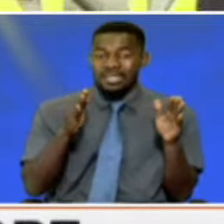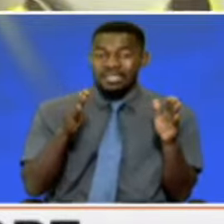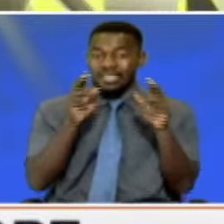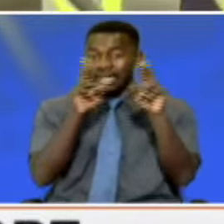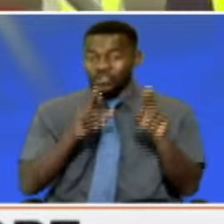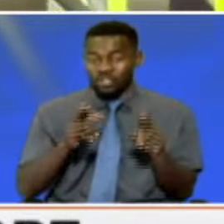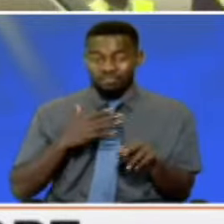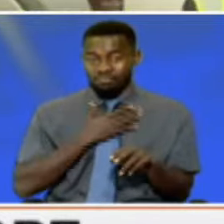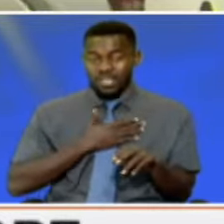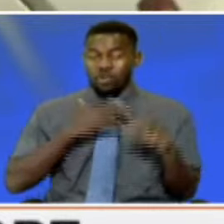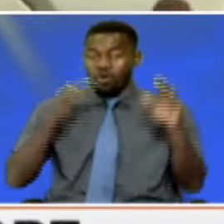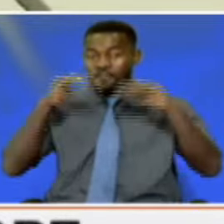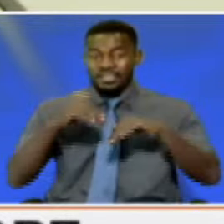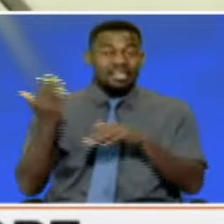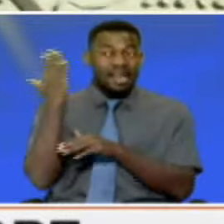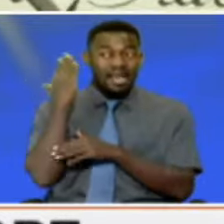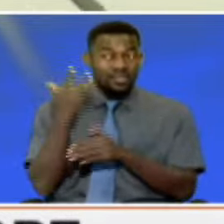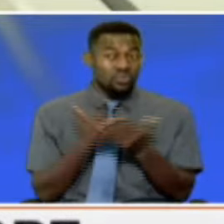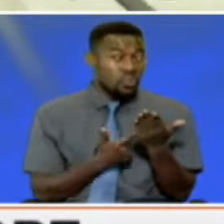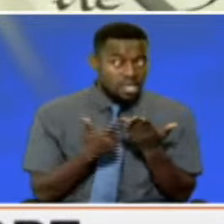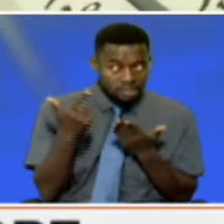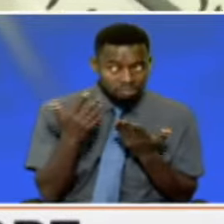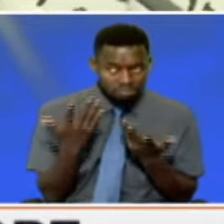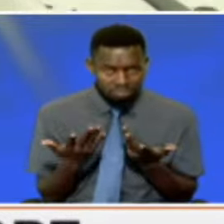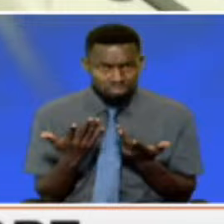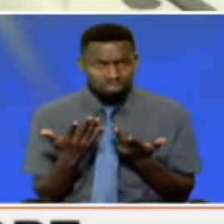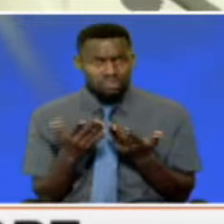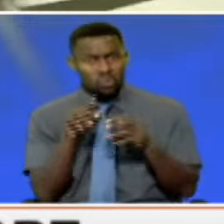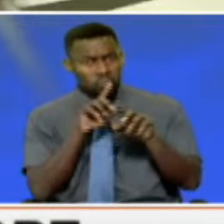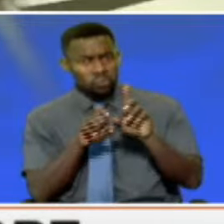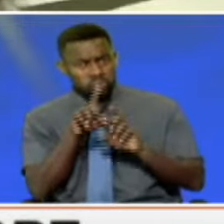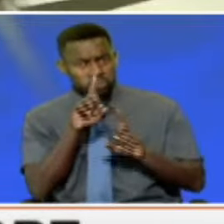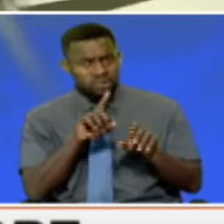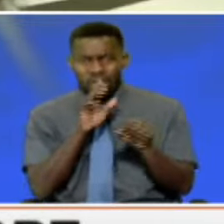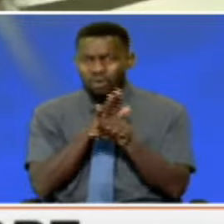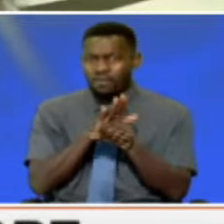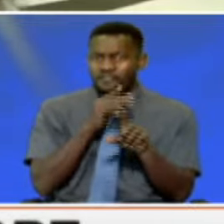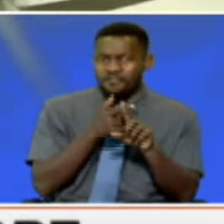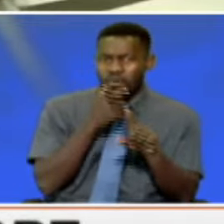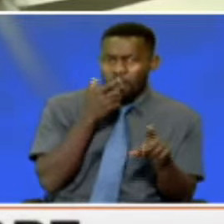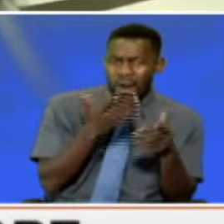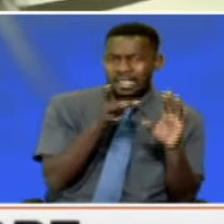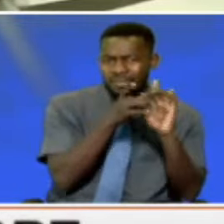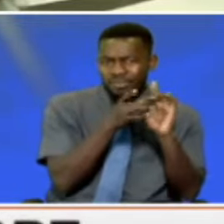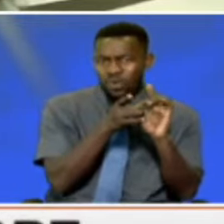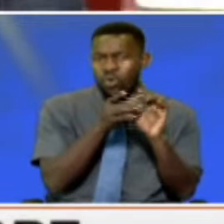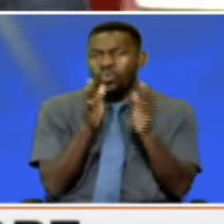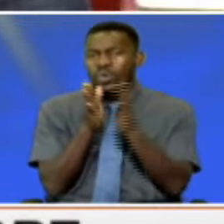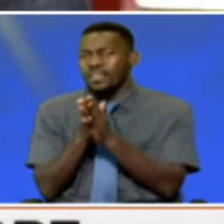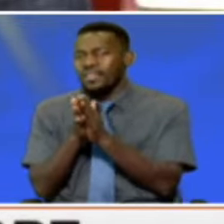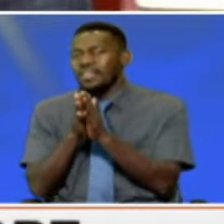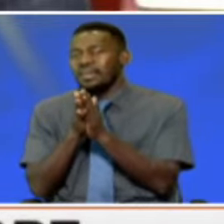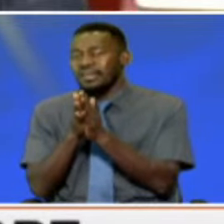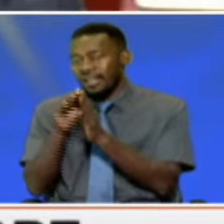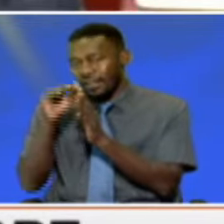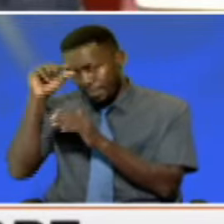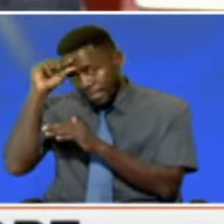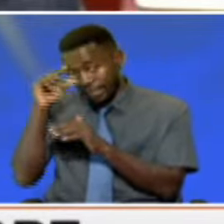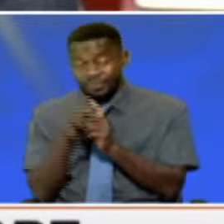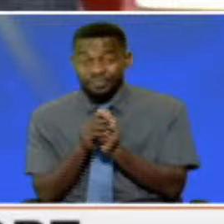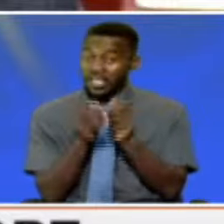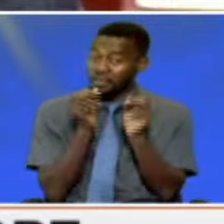of Kenya last week, eliciting mixed reactions from both Azimio and Kenya Kwanza Coalition. If you want to politic, that